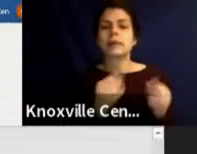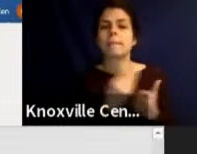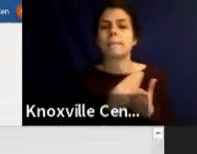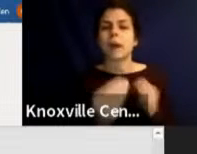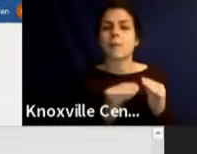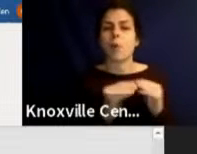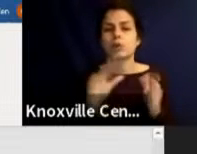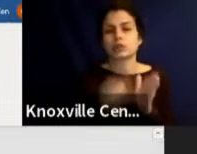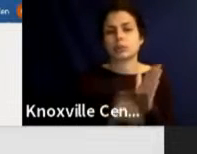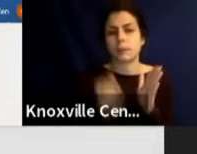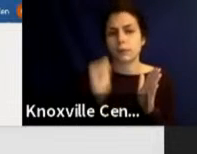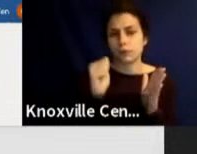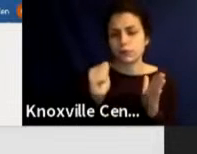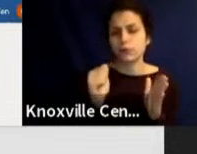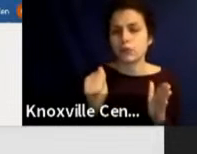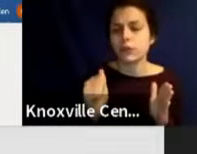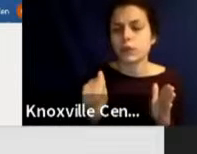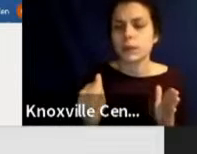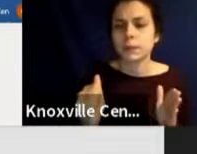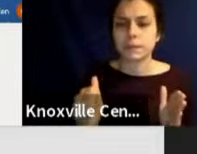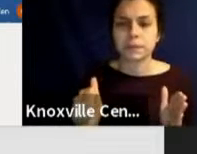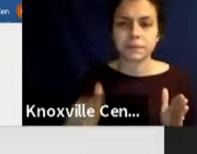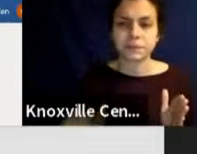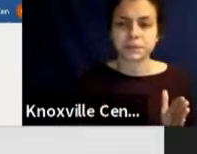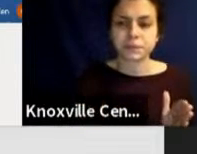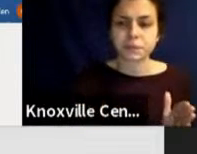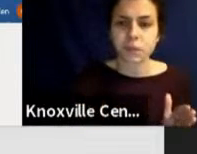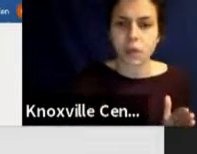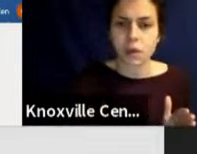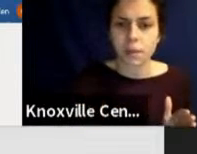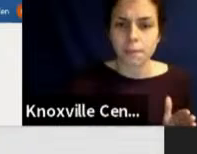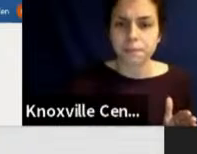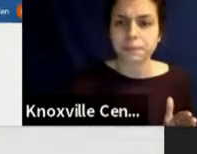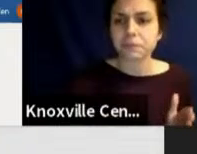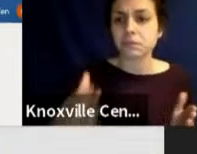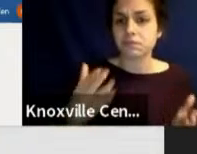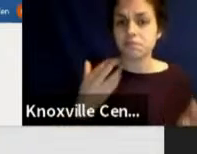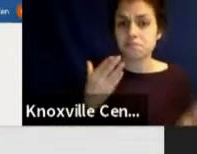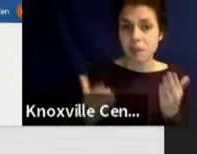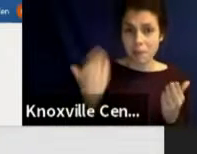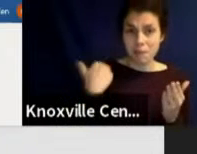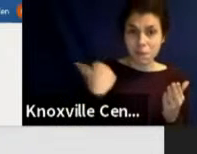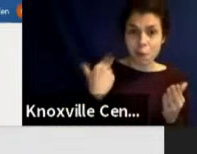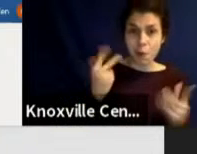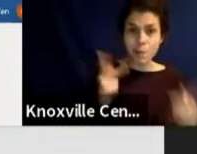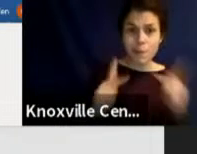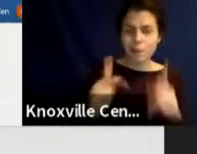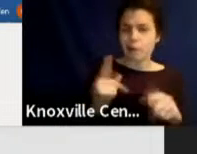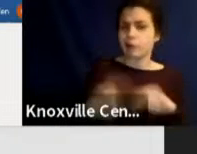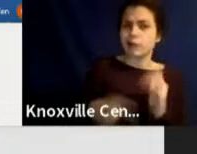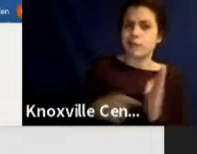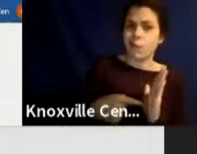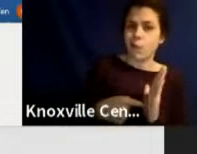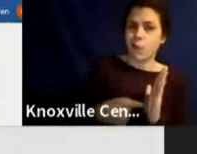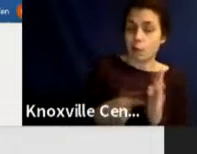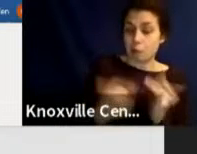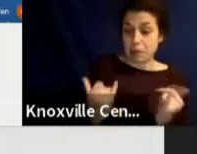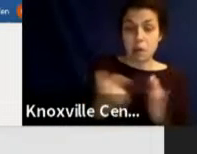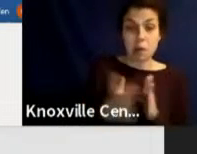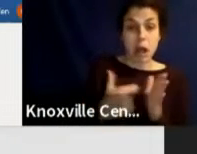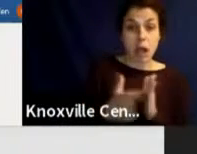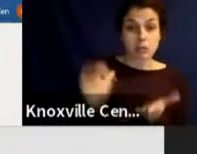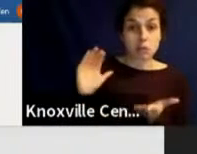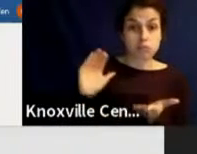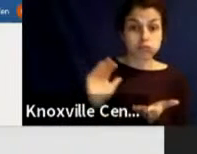needs to be made. Probably that would be confusing, and there may be people that couldn't afford that. But as the price goes down and that penetrates the